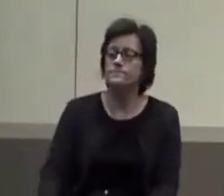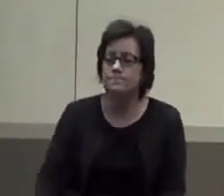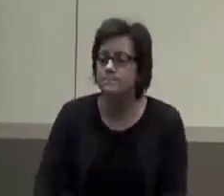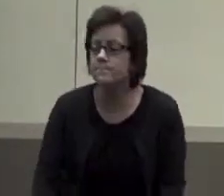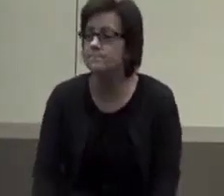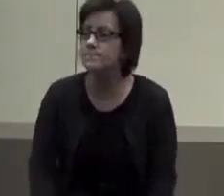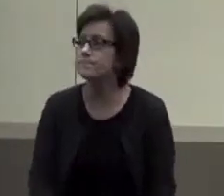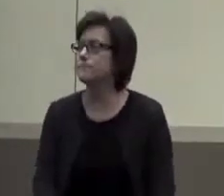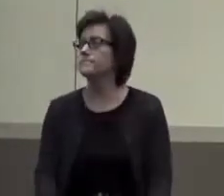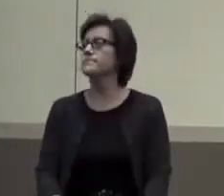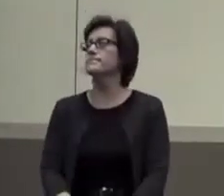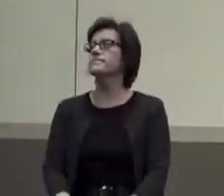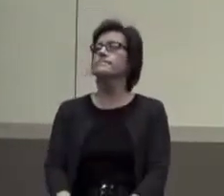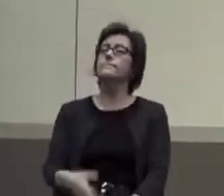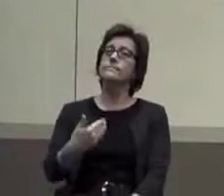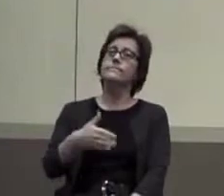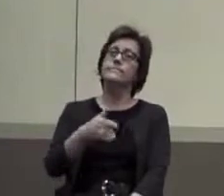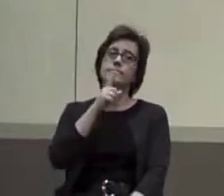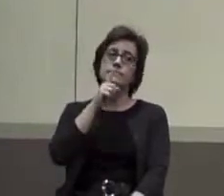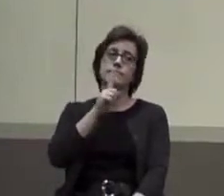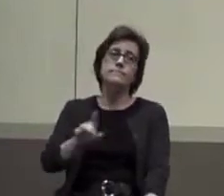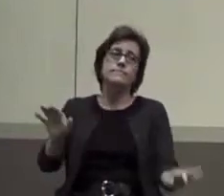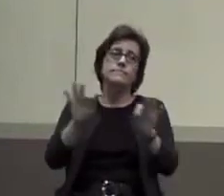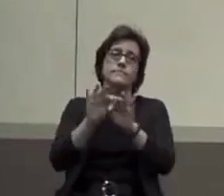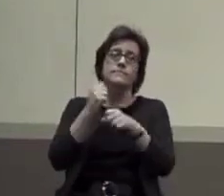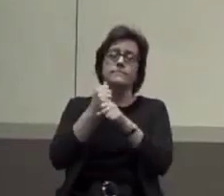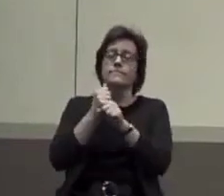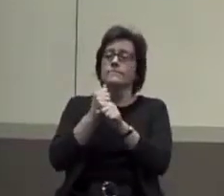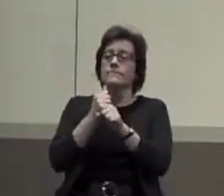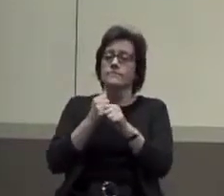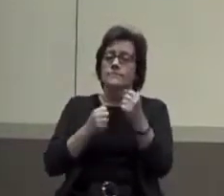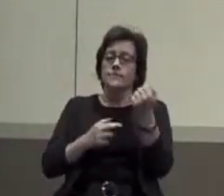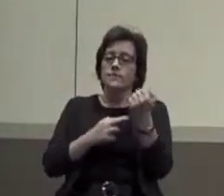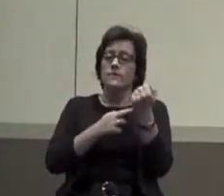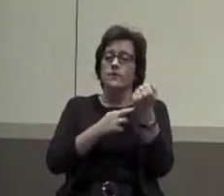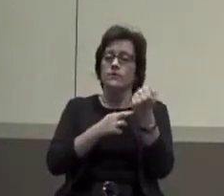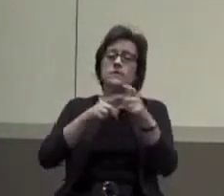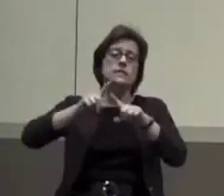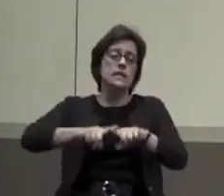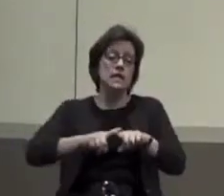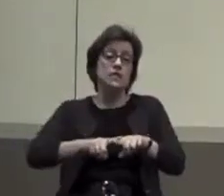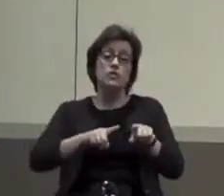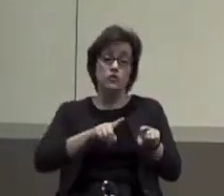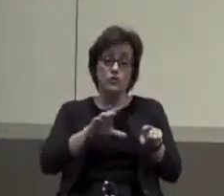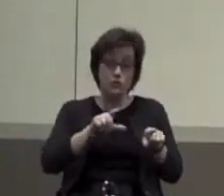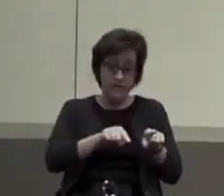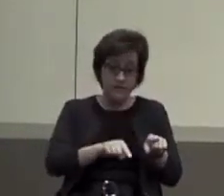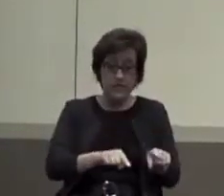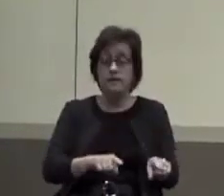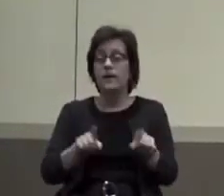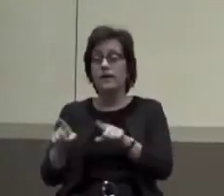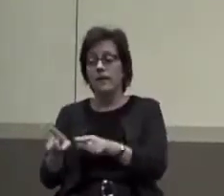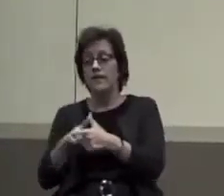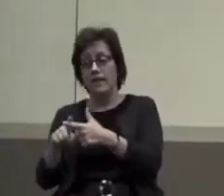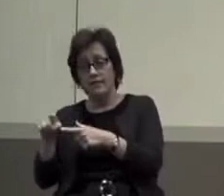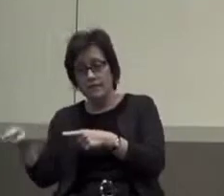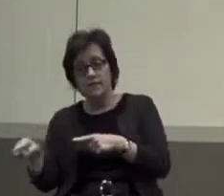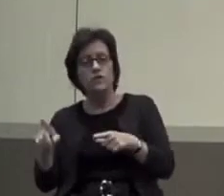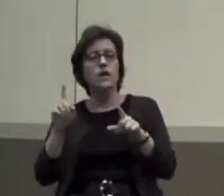And really, really important, make the reinforcer contingent. You need to work with parents to promote